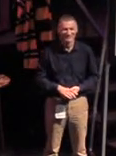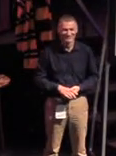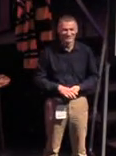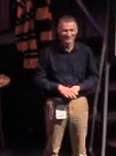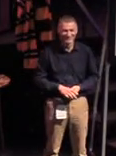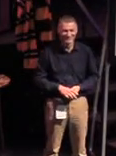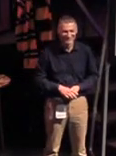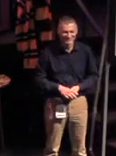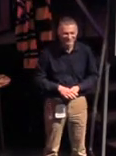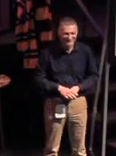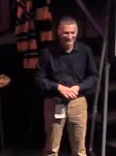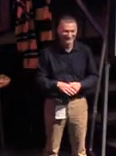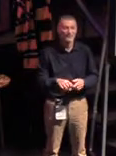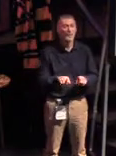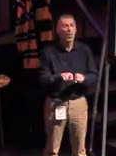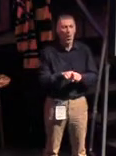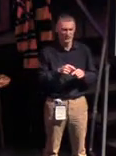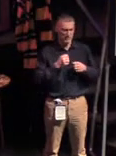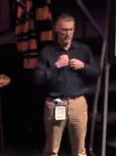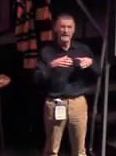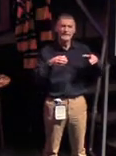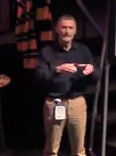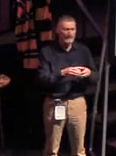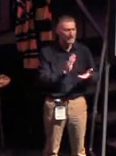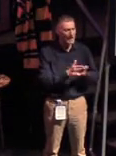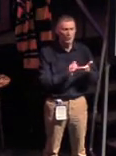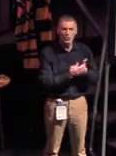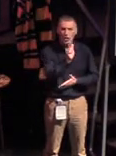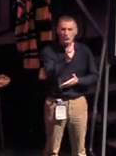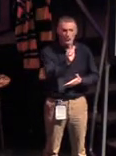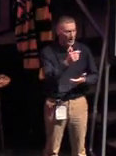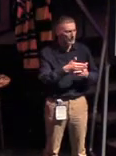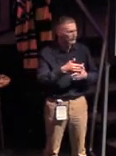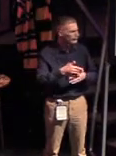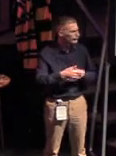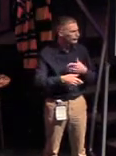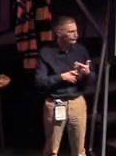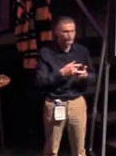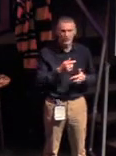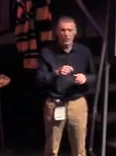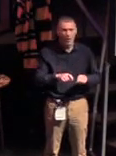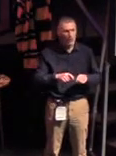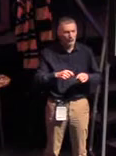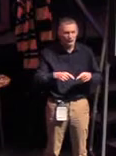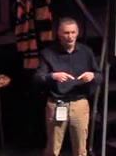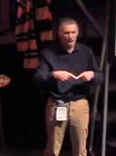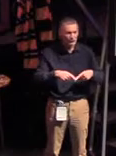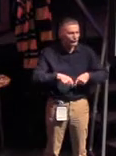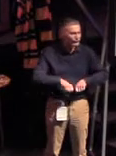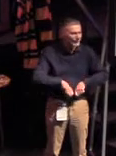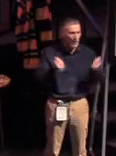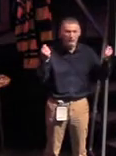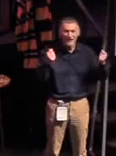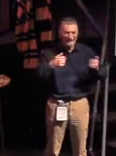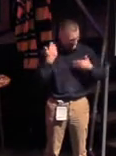And another huge thank you to my team at Absolutely Cultured, who've worked really tirelessly to turn this around in, I think, maybe a record-breaking amount of time for delivering an